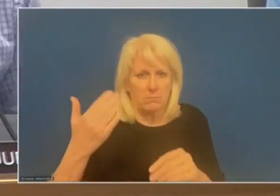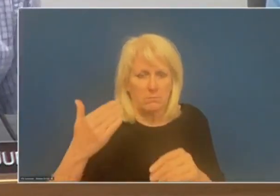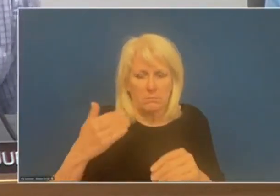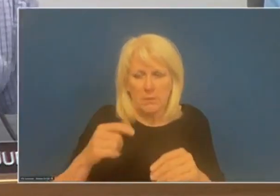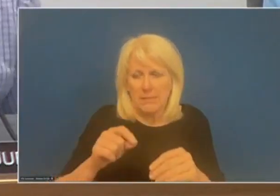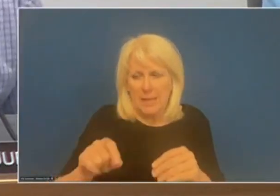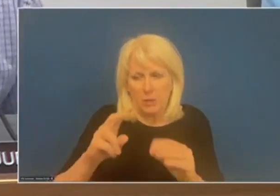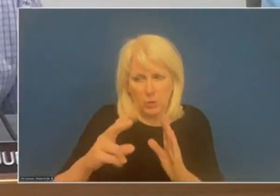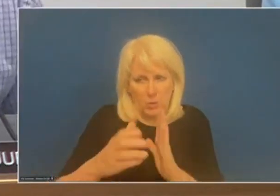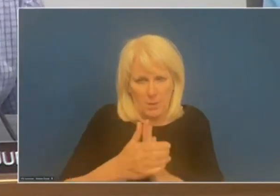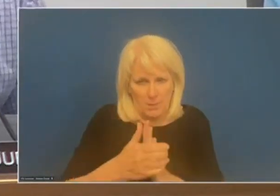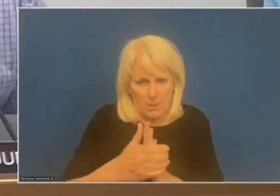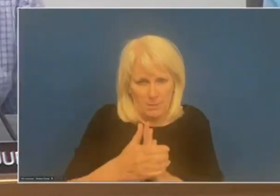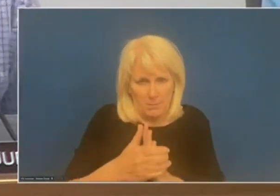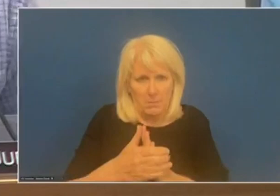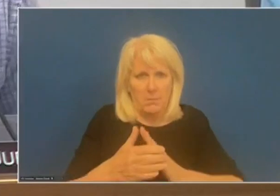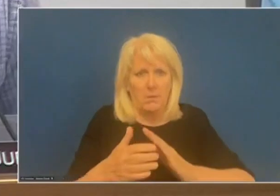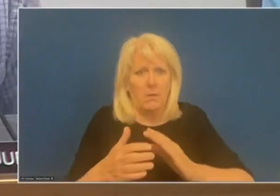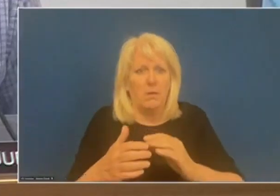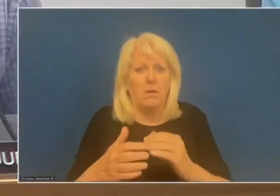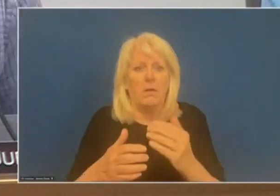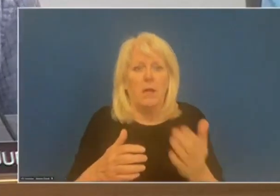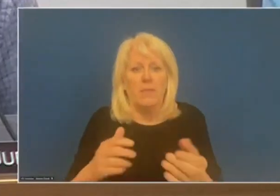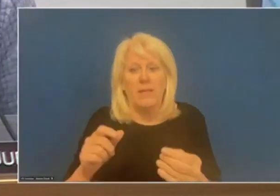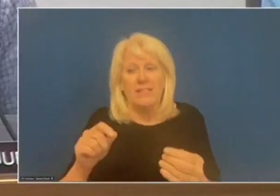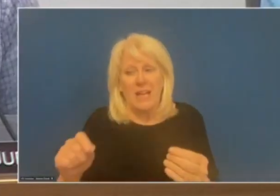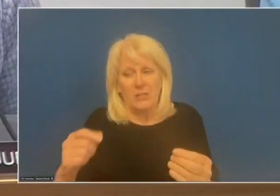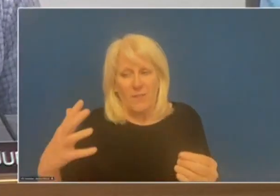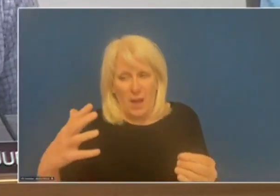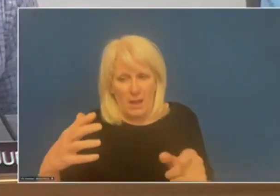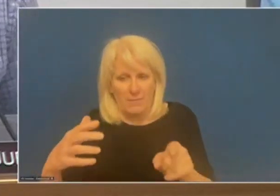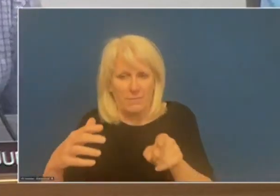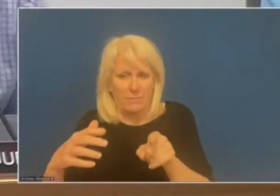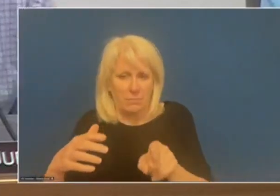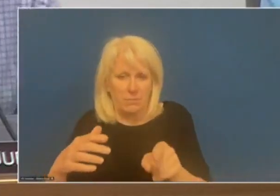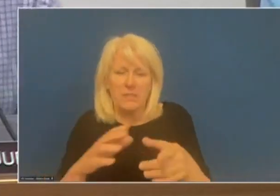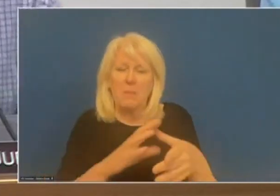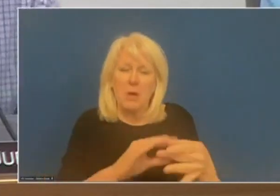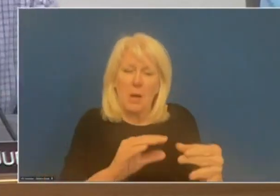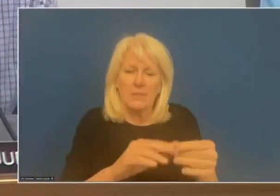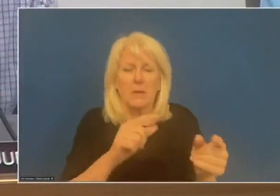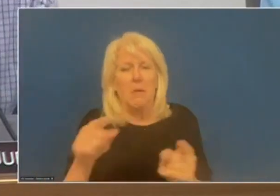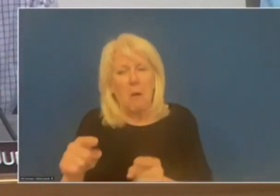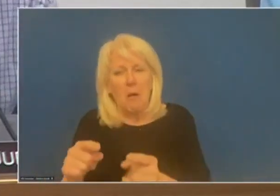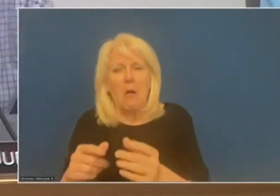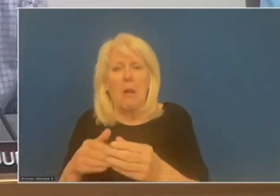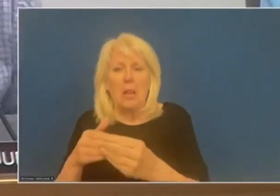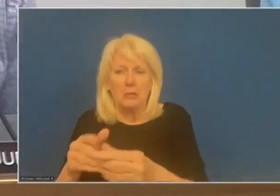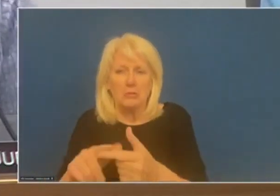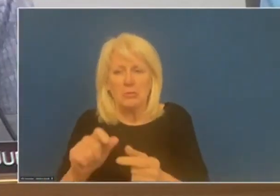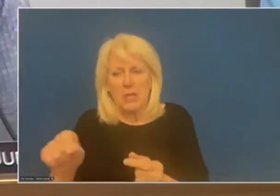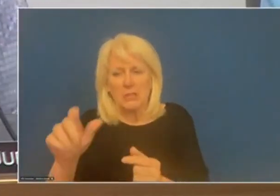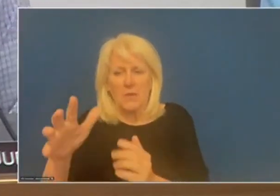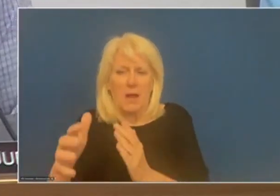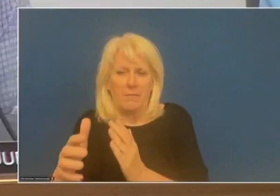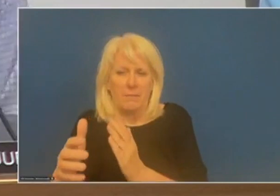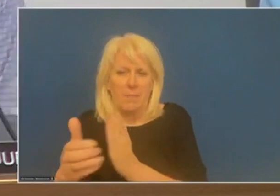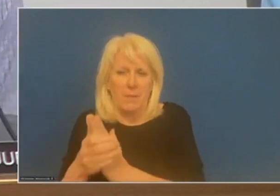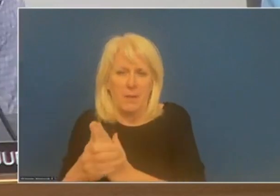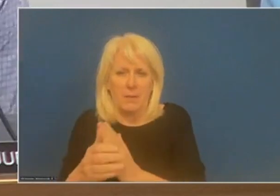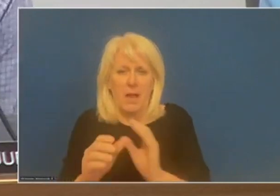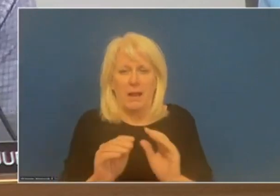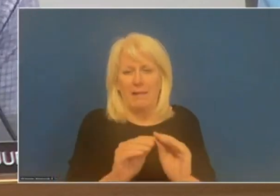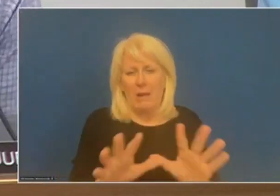amendment was in front of the committee. The Dash 5 amendment makes a number of clarifications to what was in